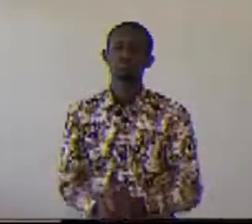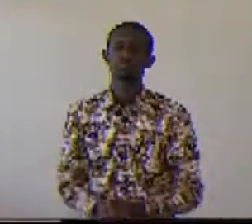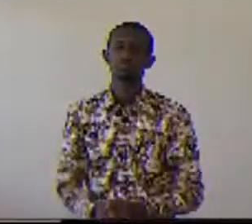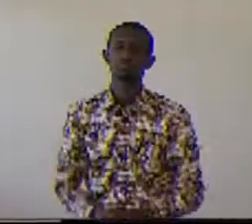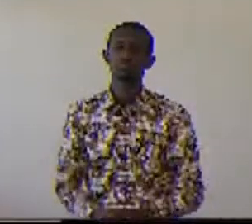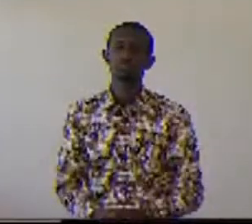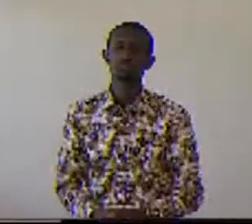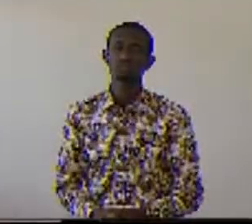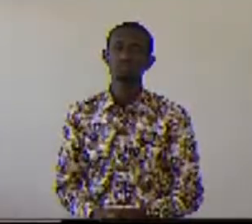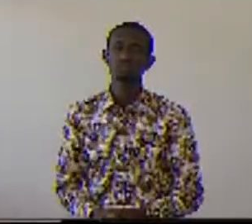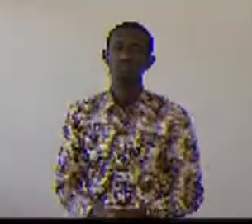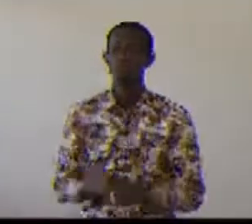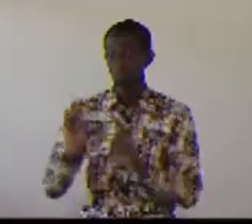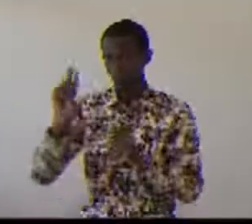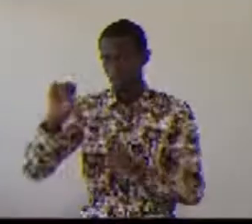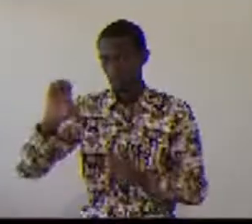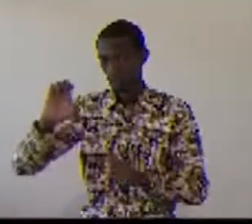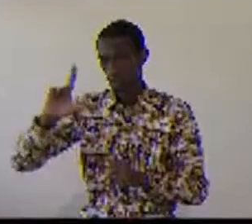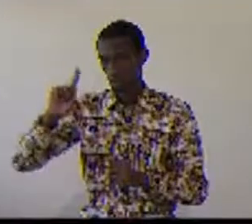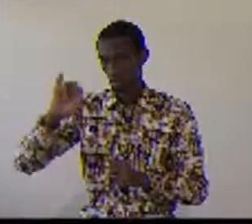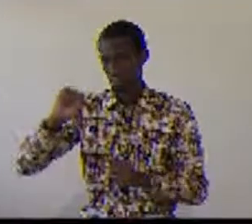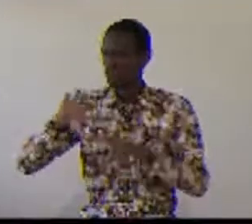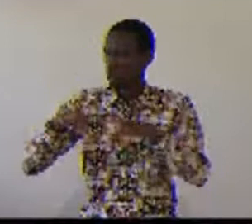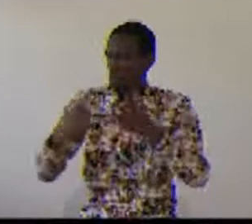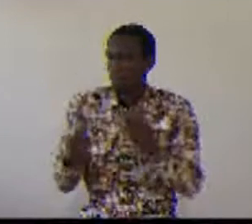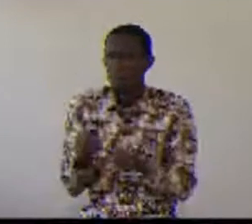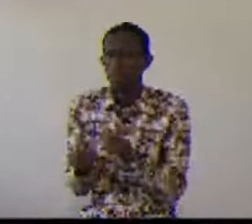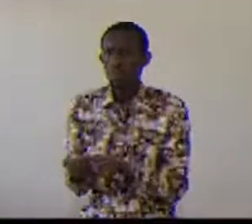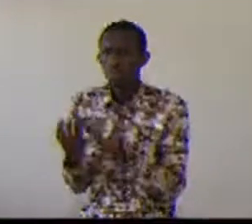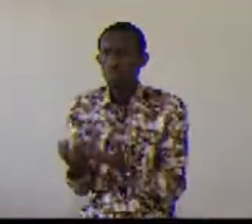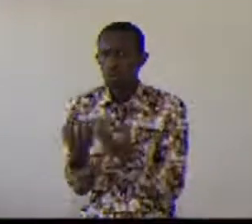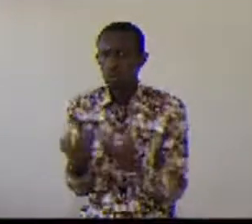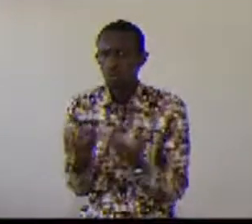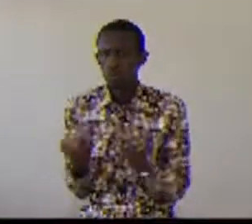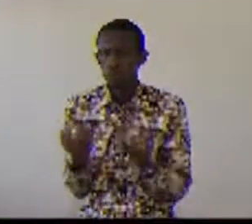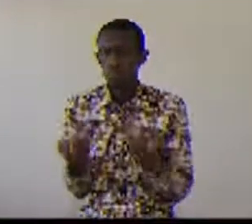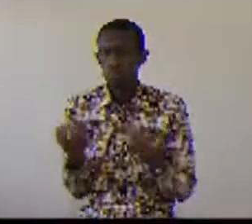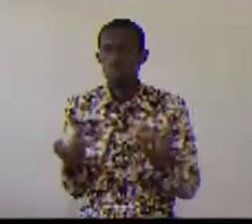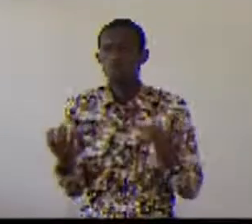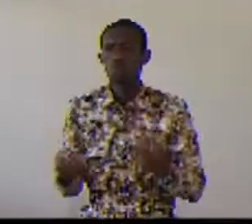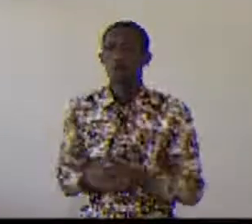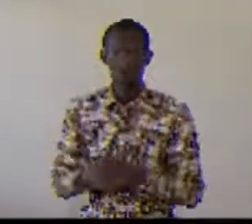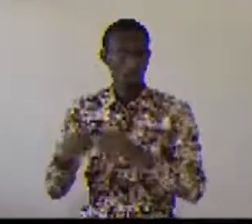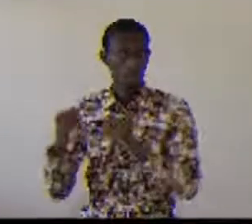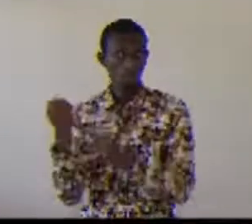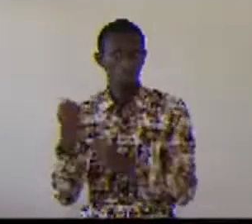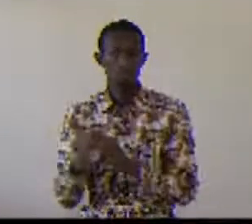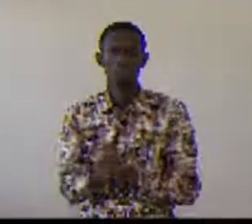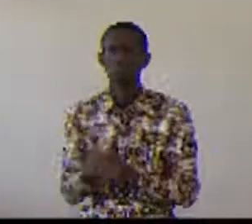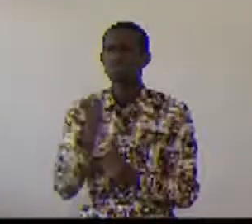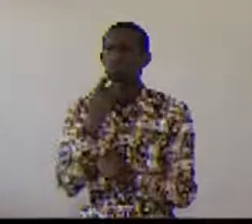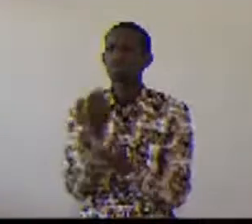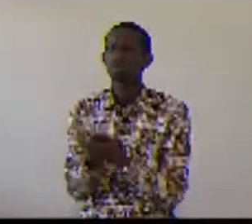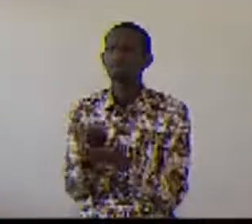So, melting or boiling a substance requires to weaken the attractive forces that hold particles together.